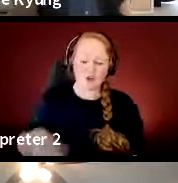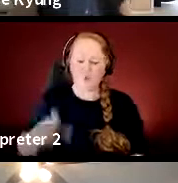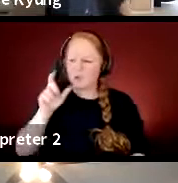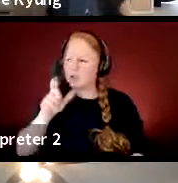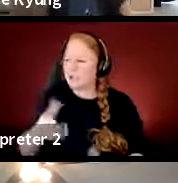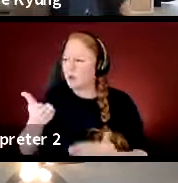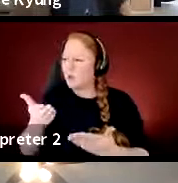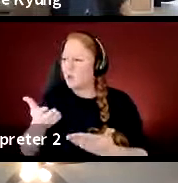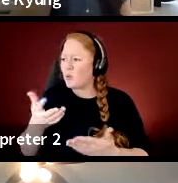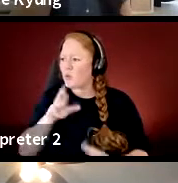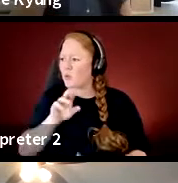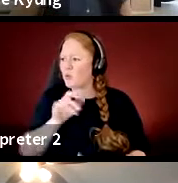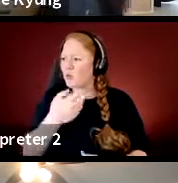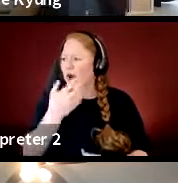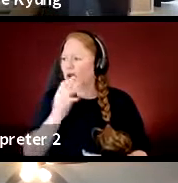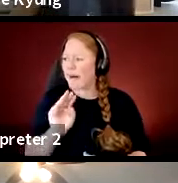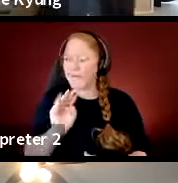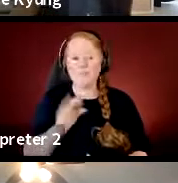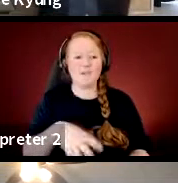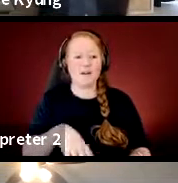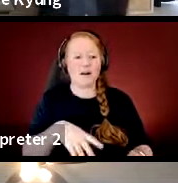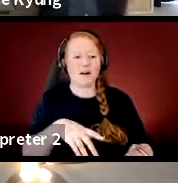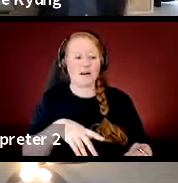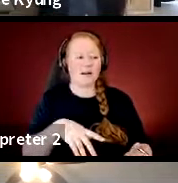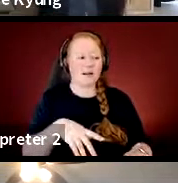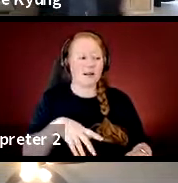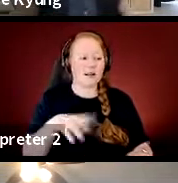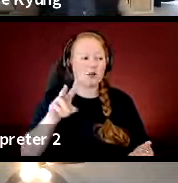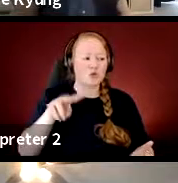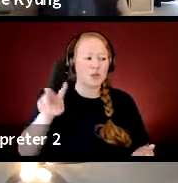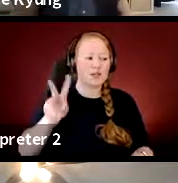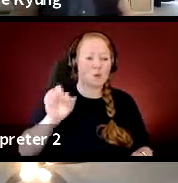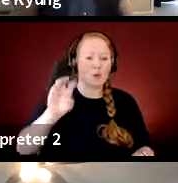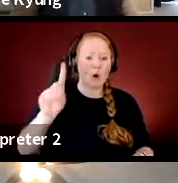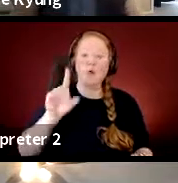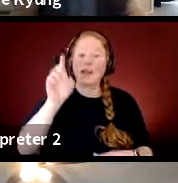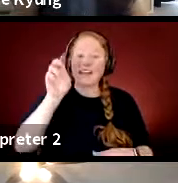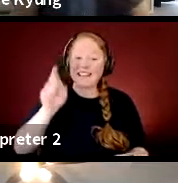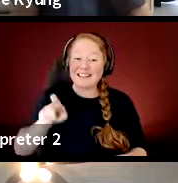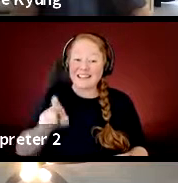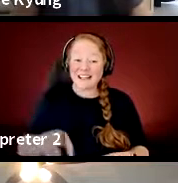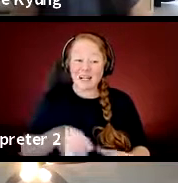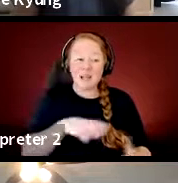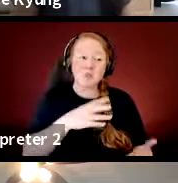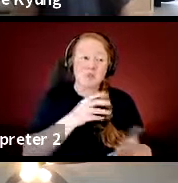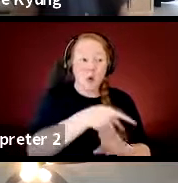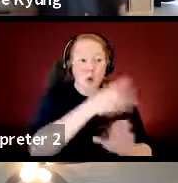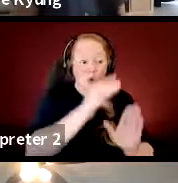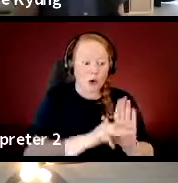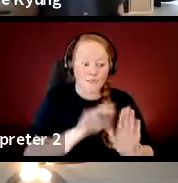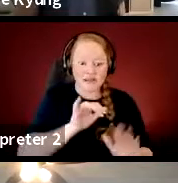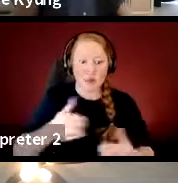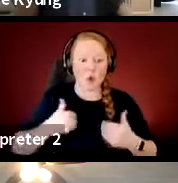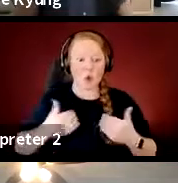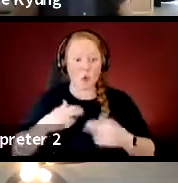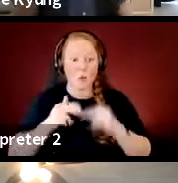vacant properties in the 22nd Ward. We need programs like Youth Build that have been successful in other